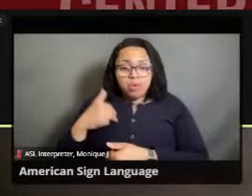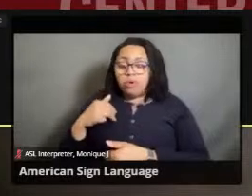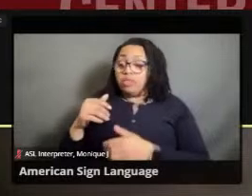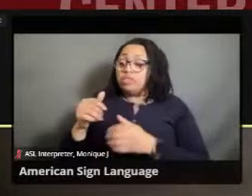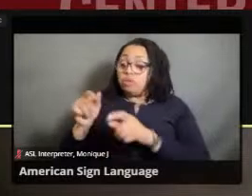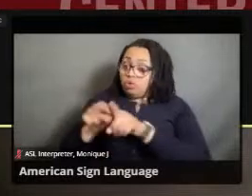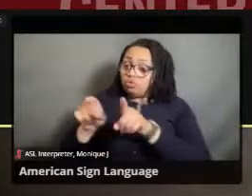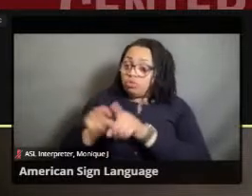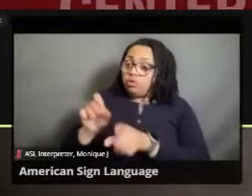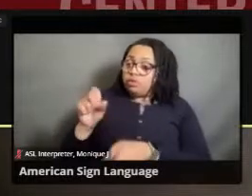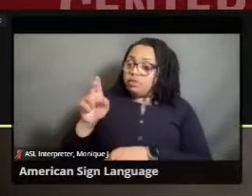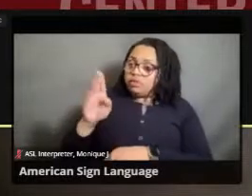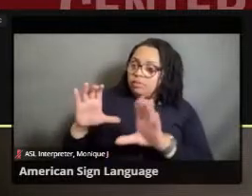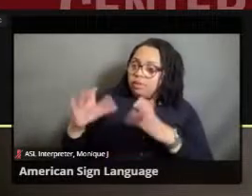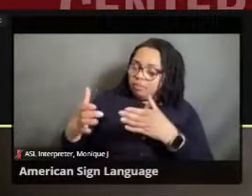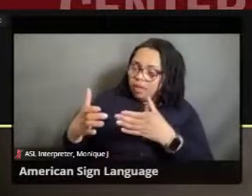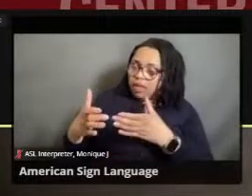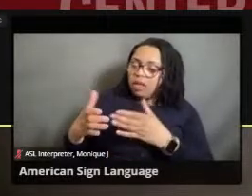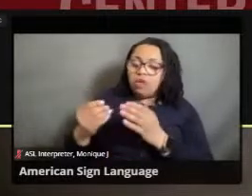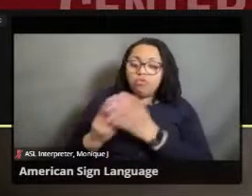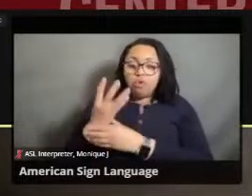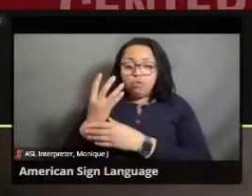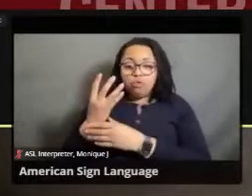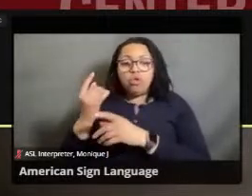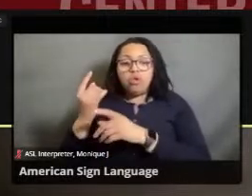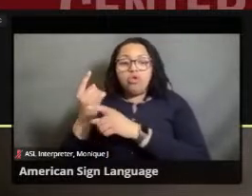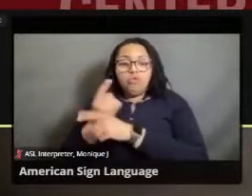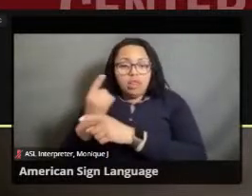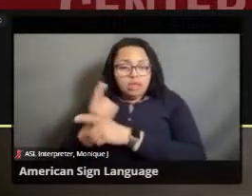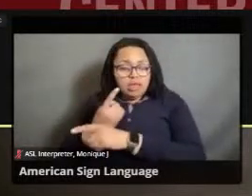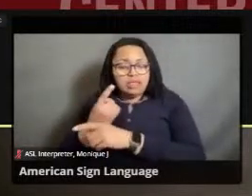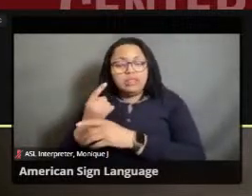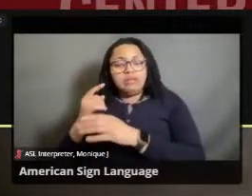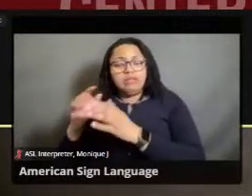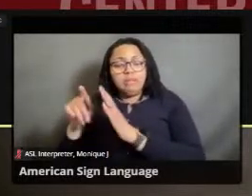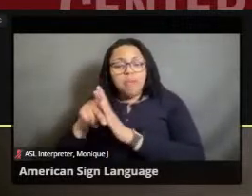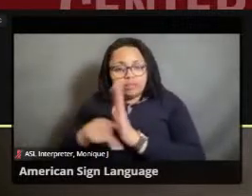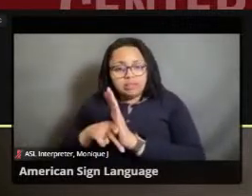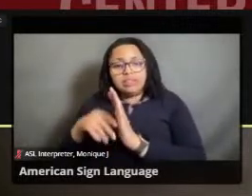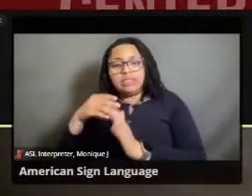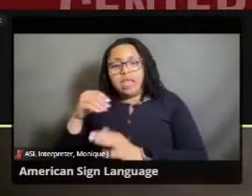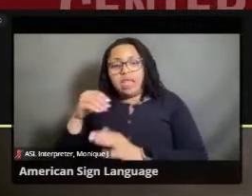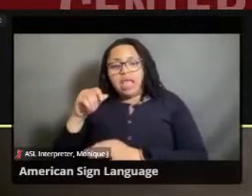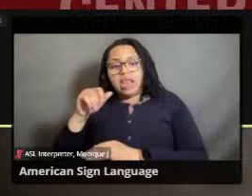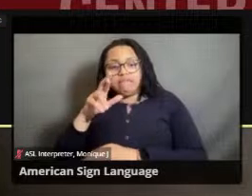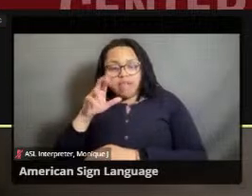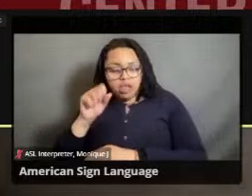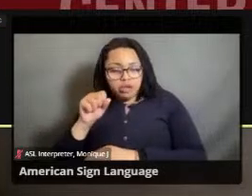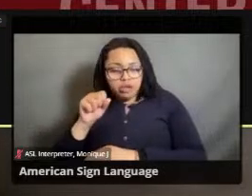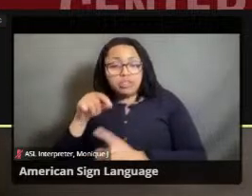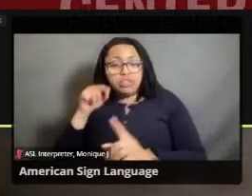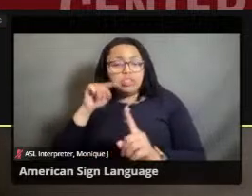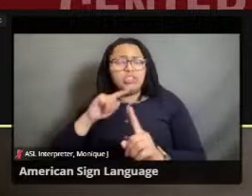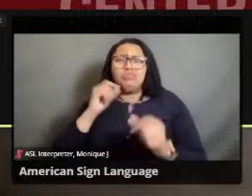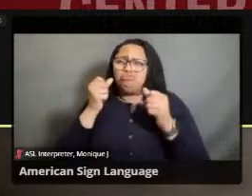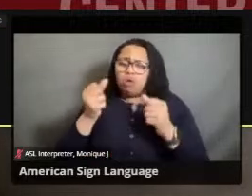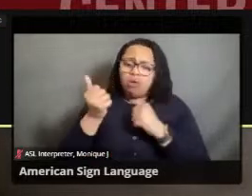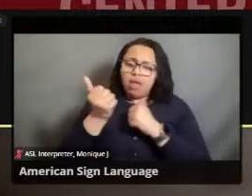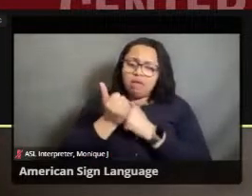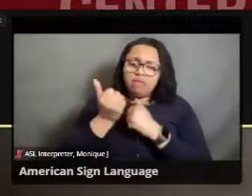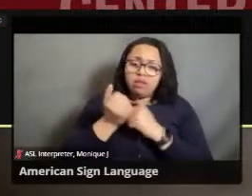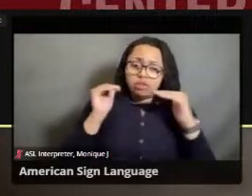Energy Policy, and Regulatory Affairs, and the House Judiciary Committee. She is a fierce advocate for justice